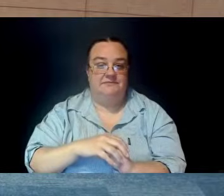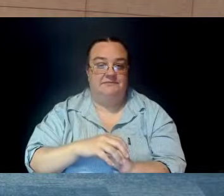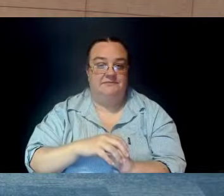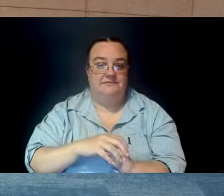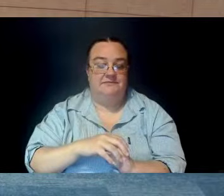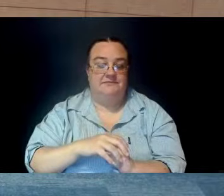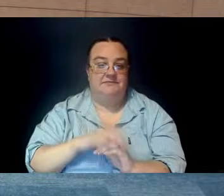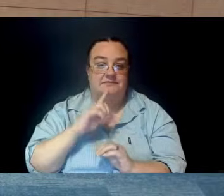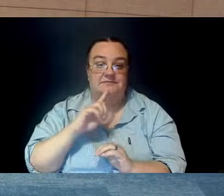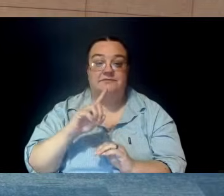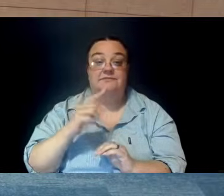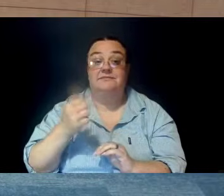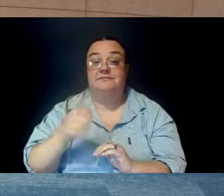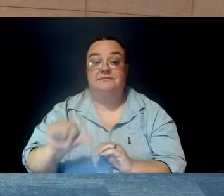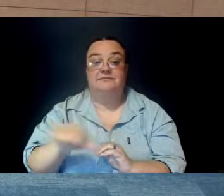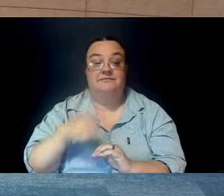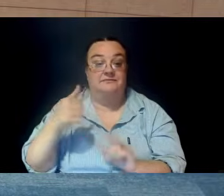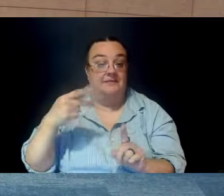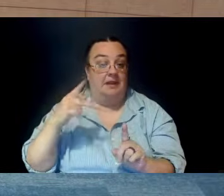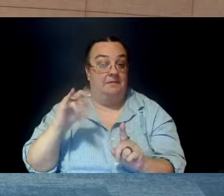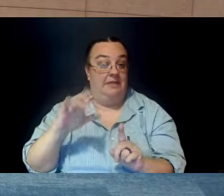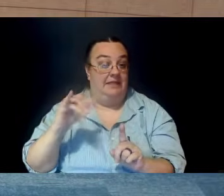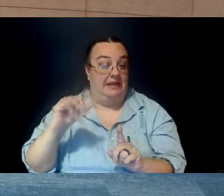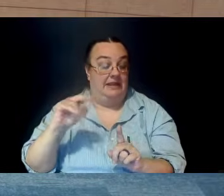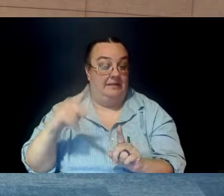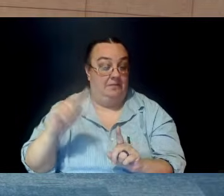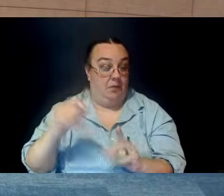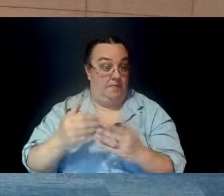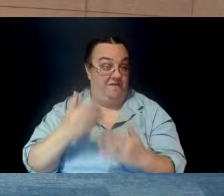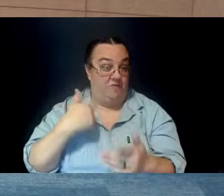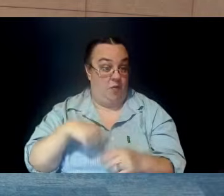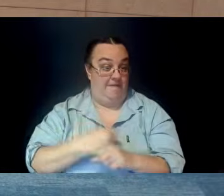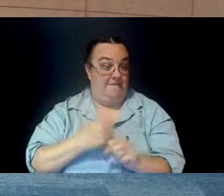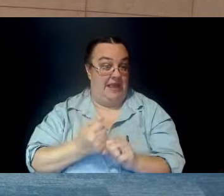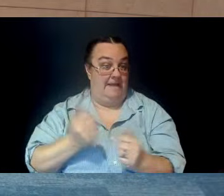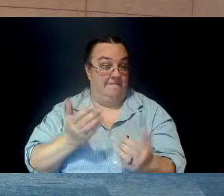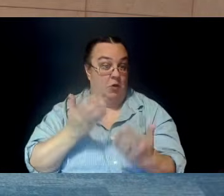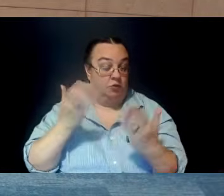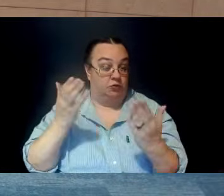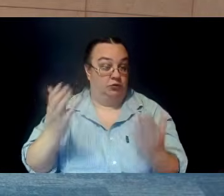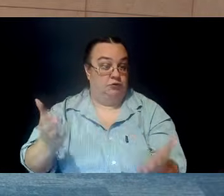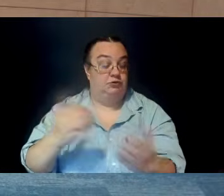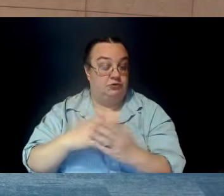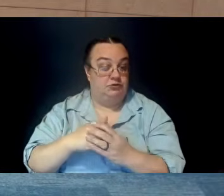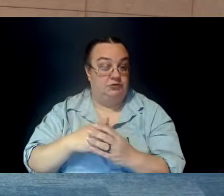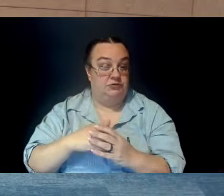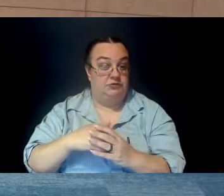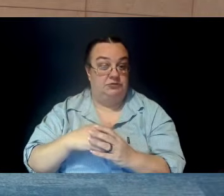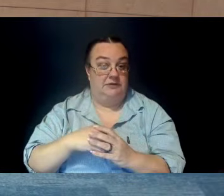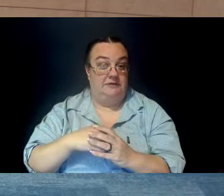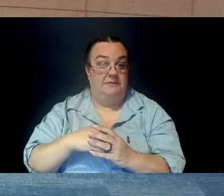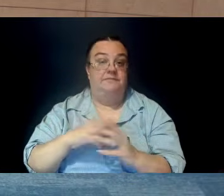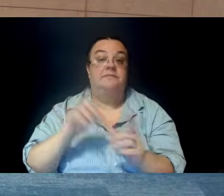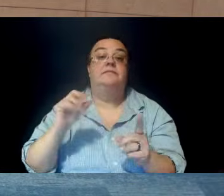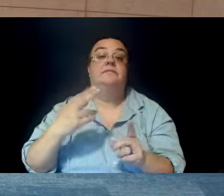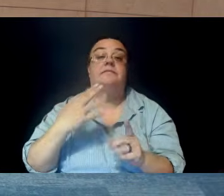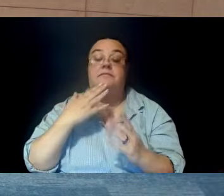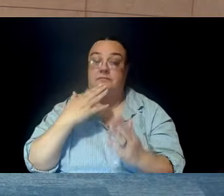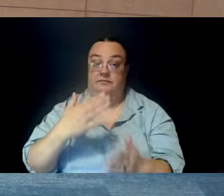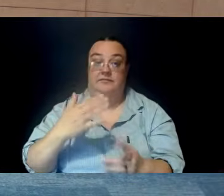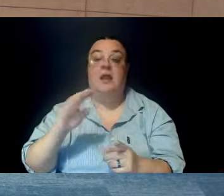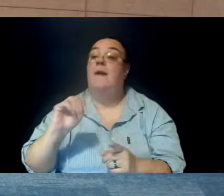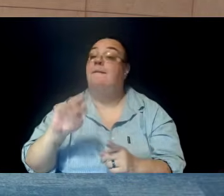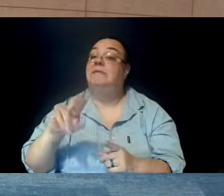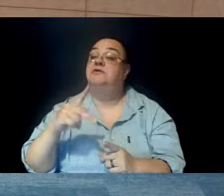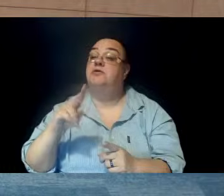Is there any other public input before we make a motion? Do you want to? Oh, thank you. Oh, Mr.